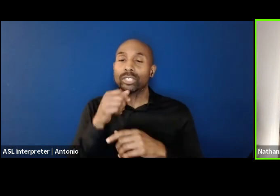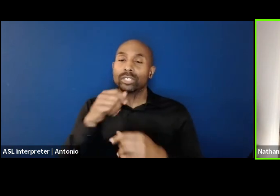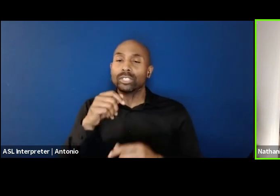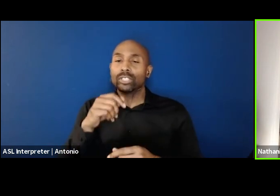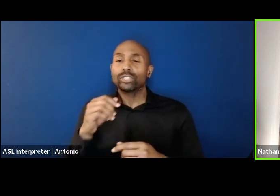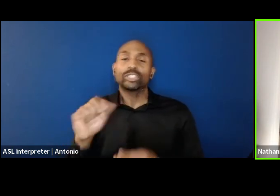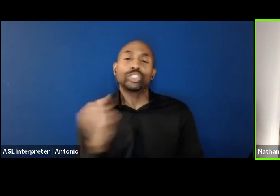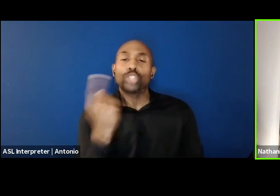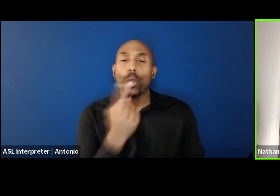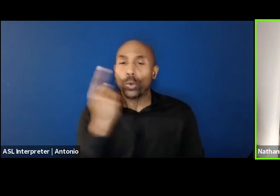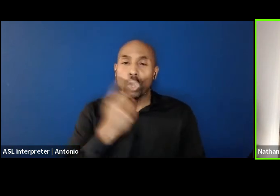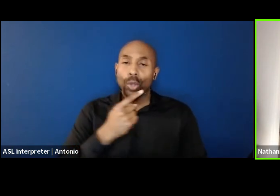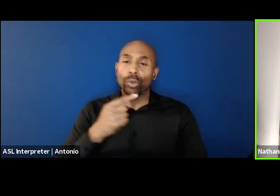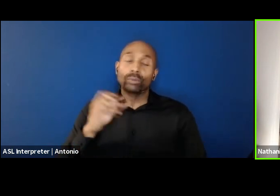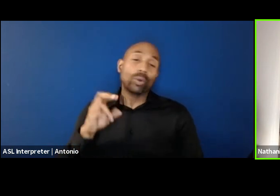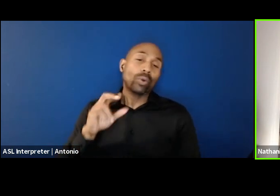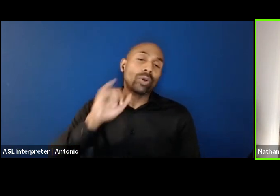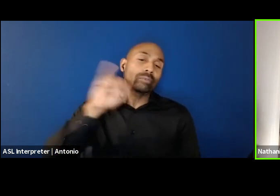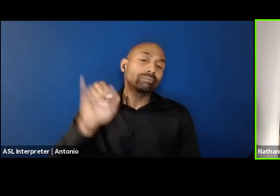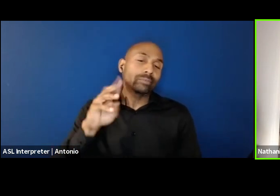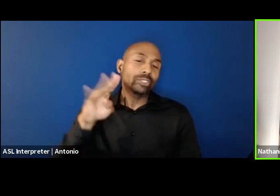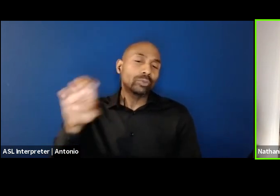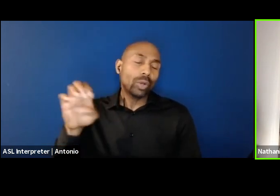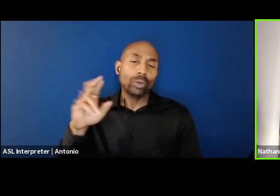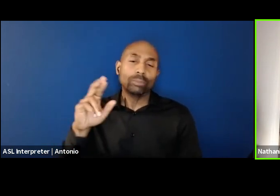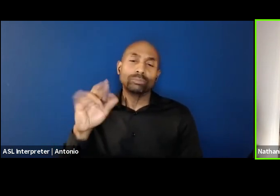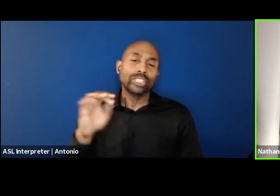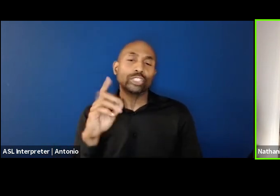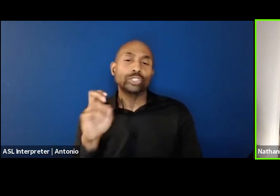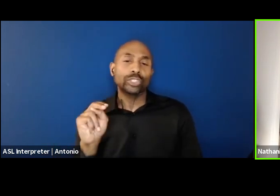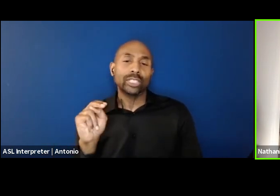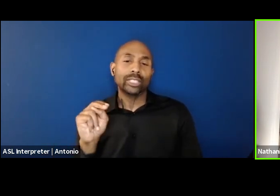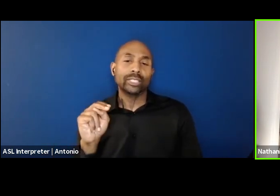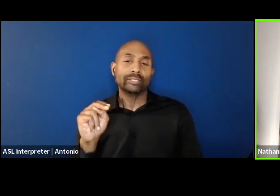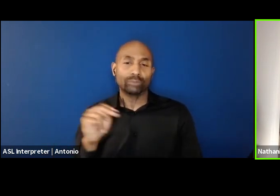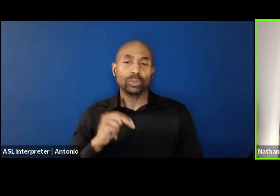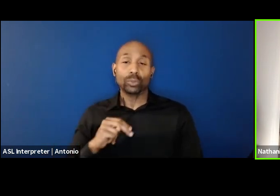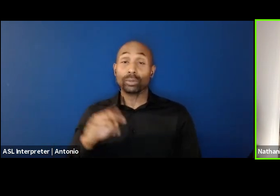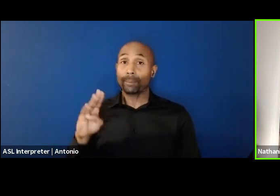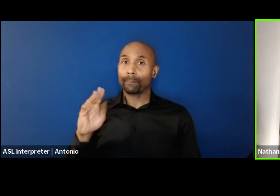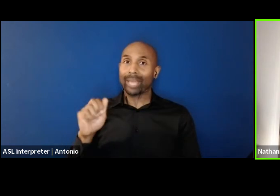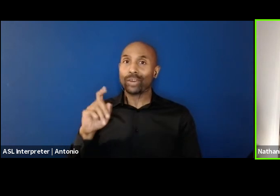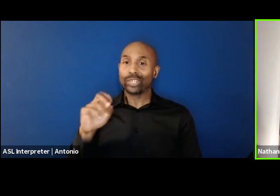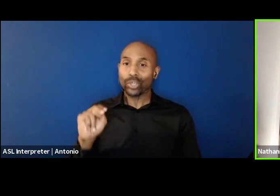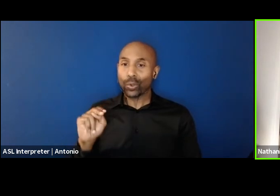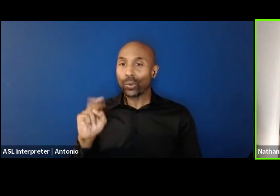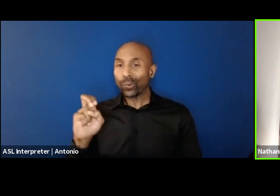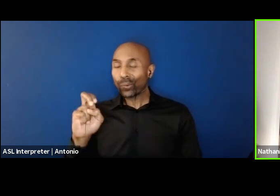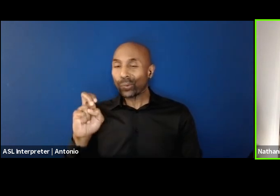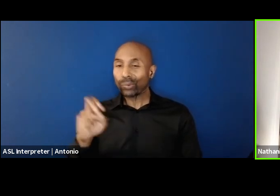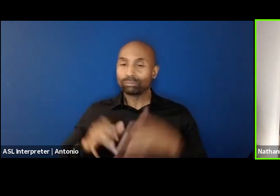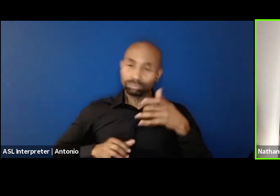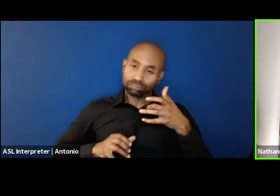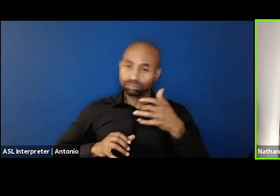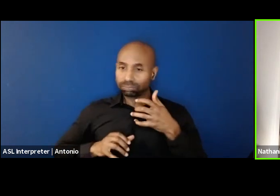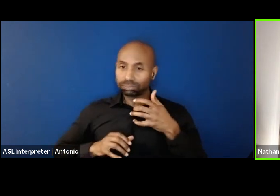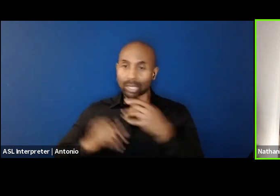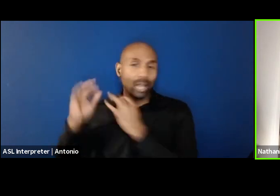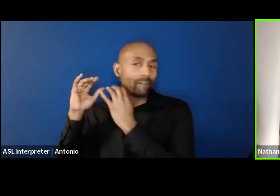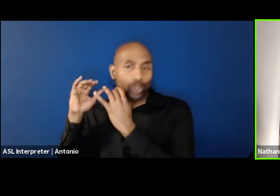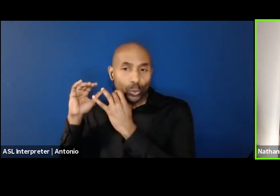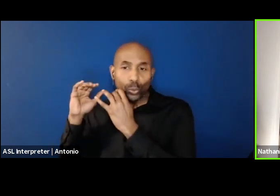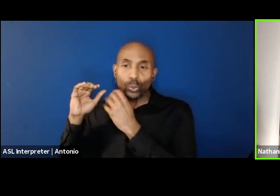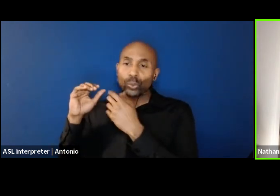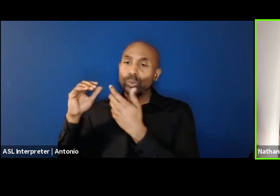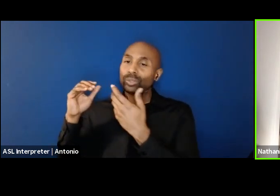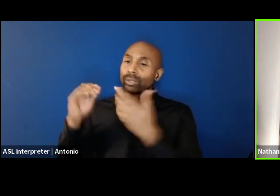Was it knowing not everyone wanted to know what love was, what soul was, that did it? We would forever be identifying our